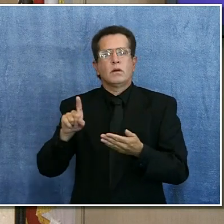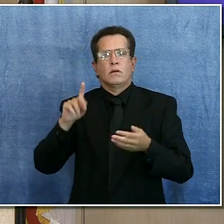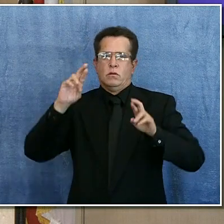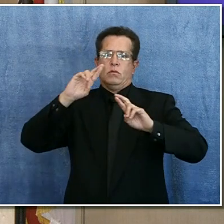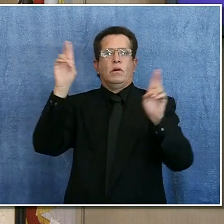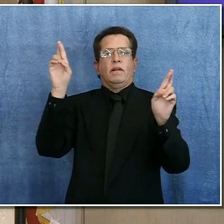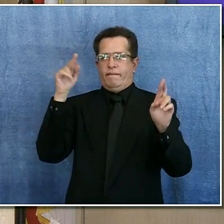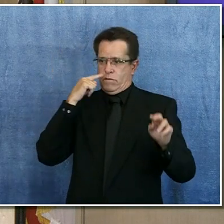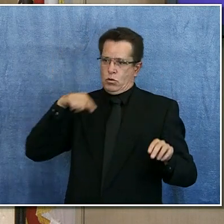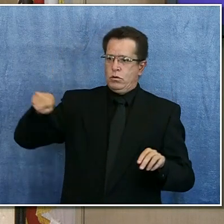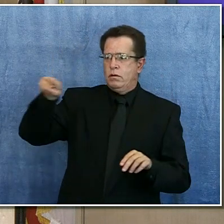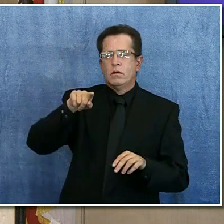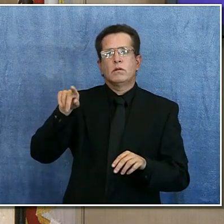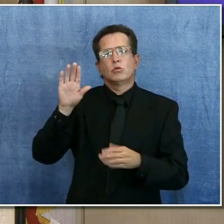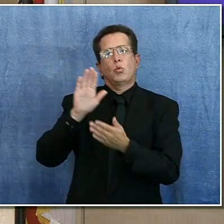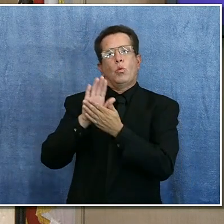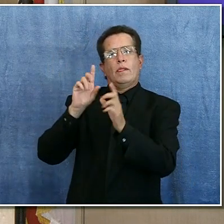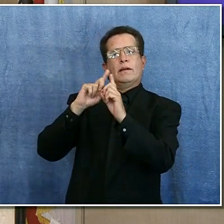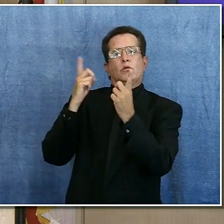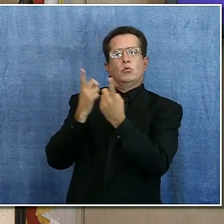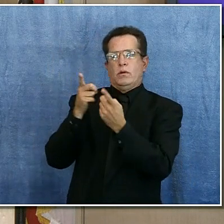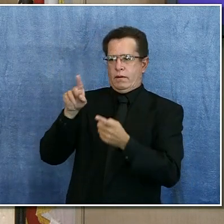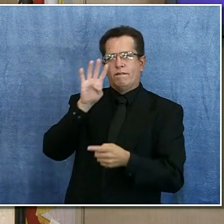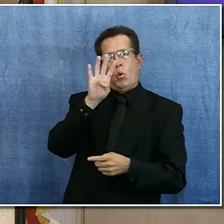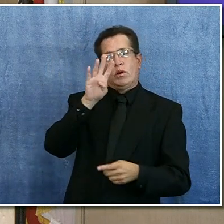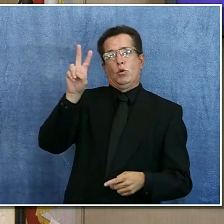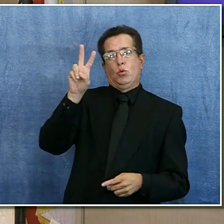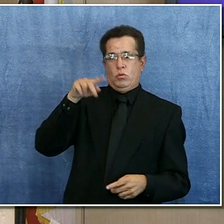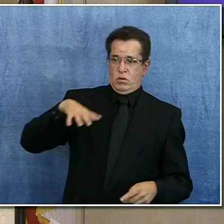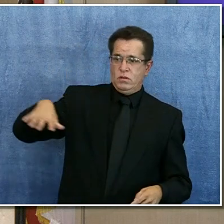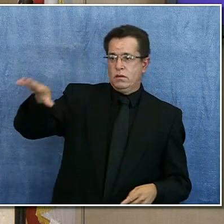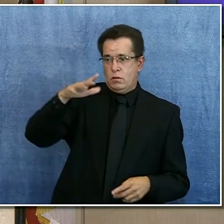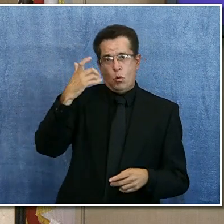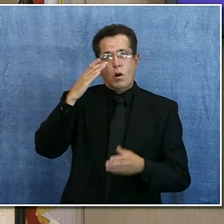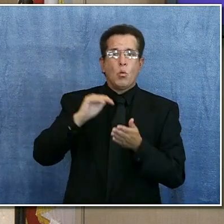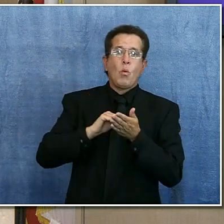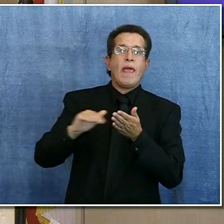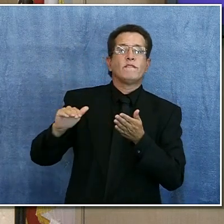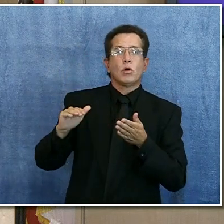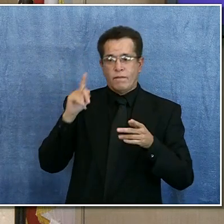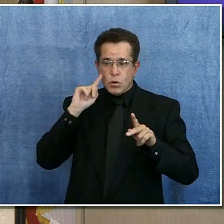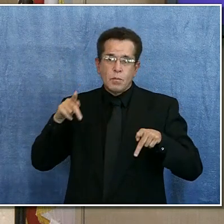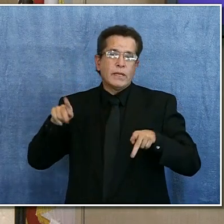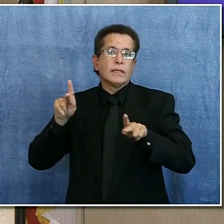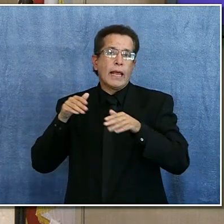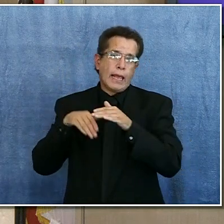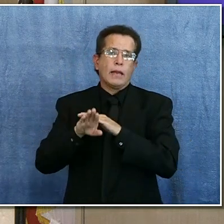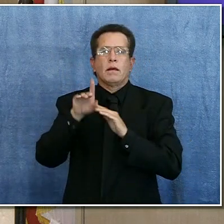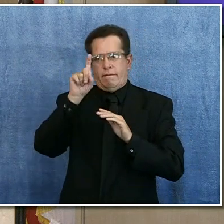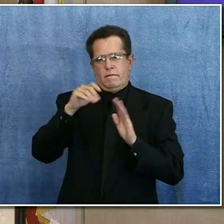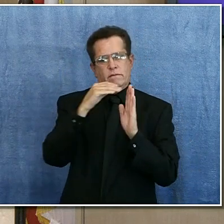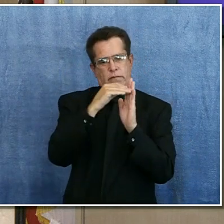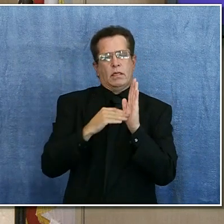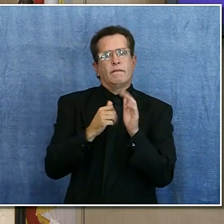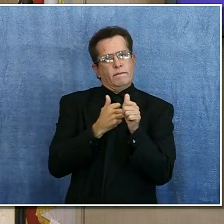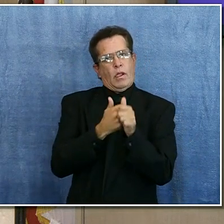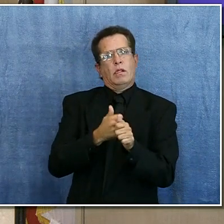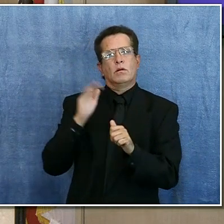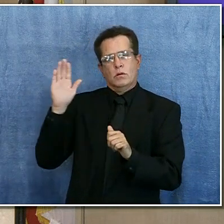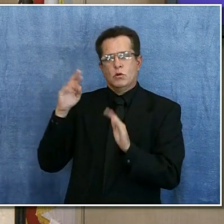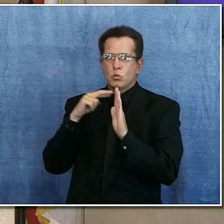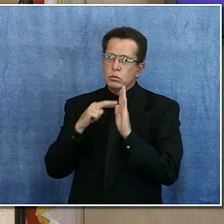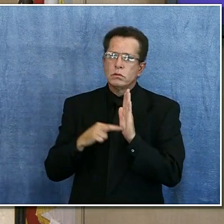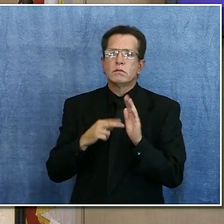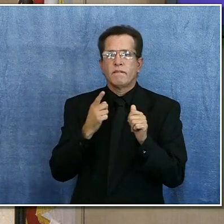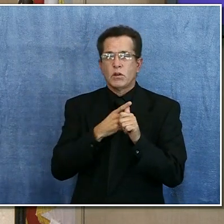for our 42 school districts if they choose to consider applying for a waiver. They will have all of the information that will need to be filled in. After that, the